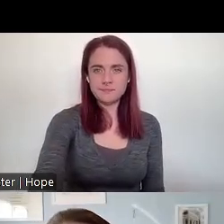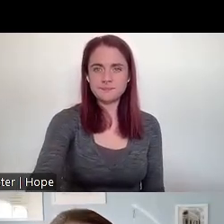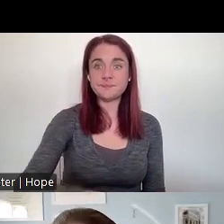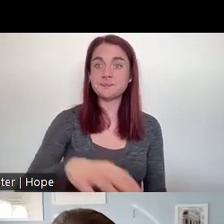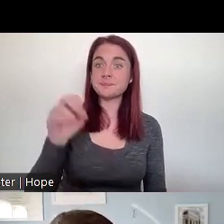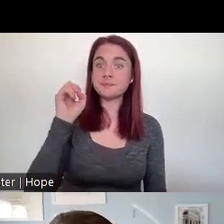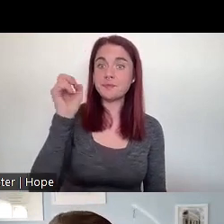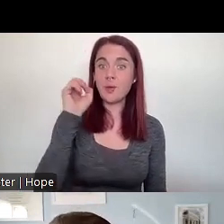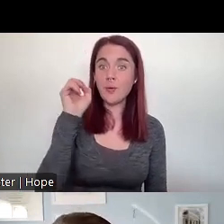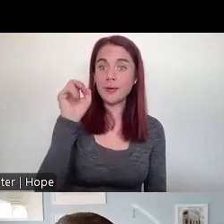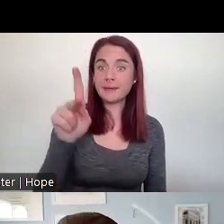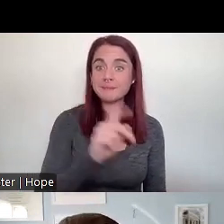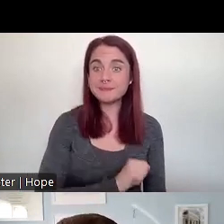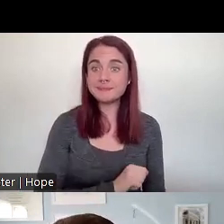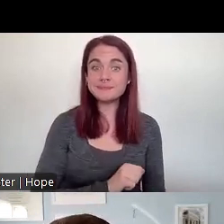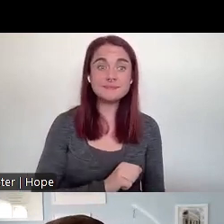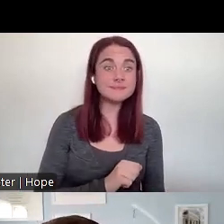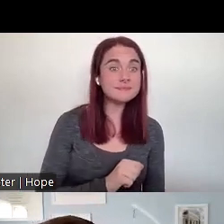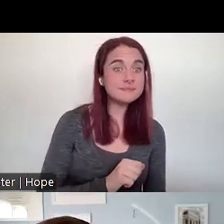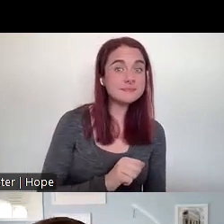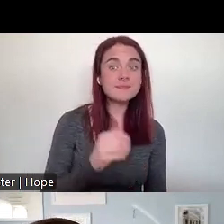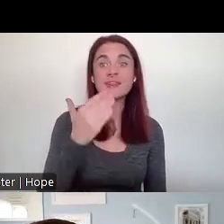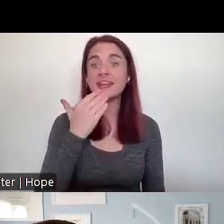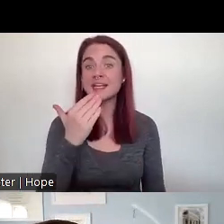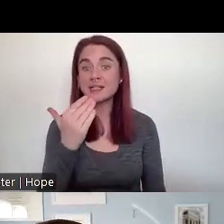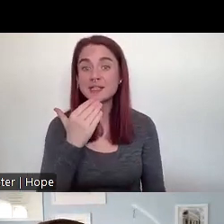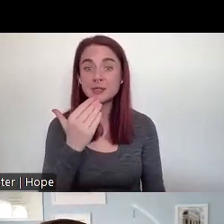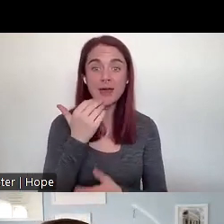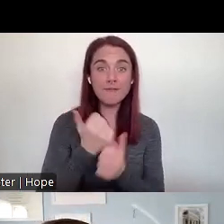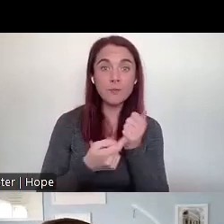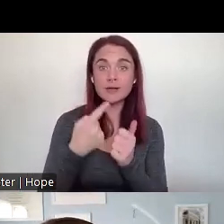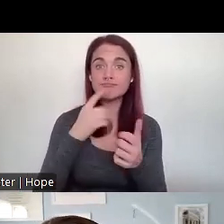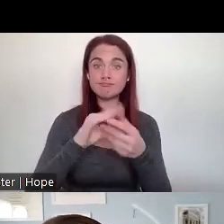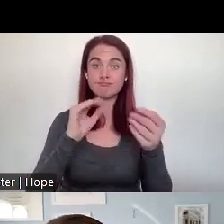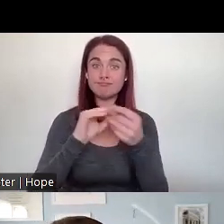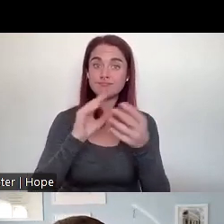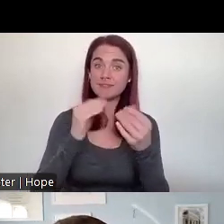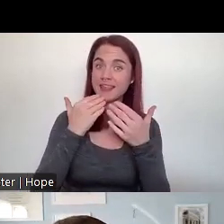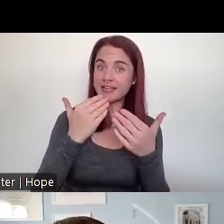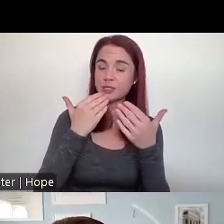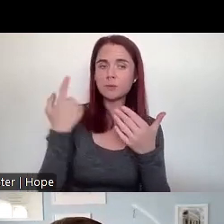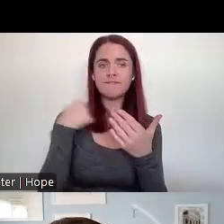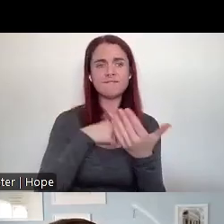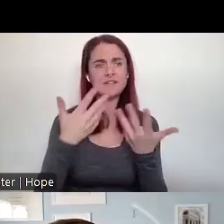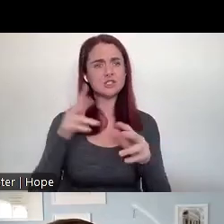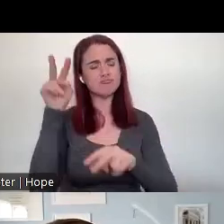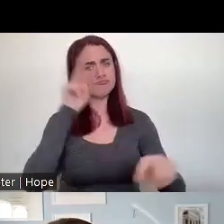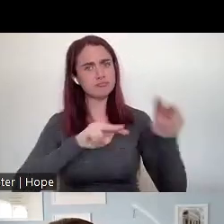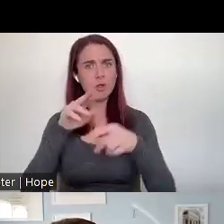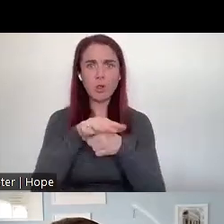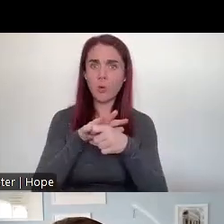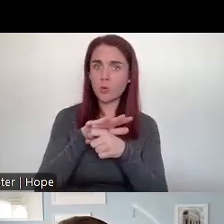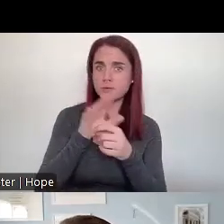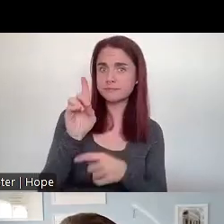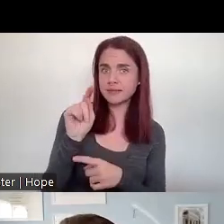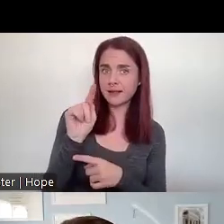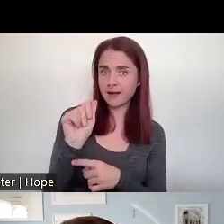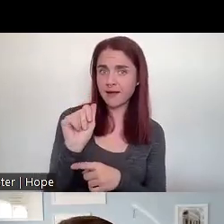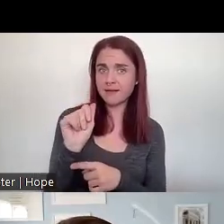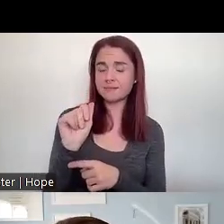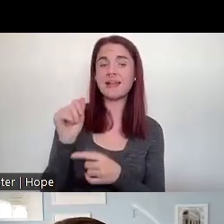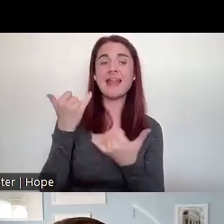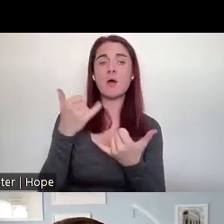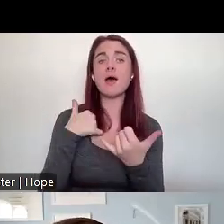Okay, thanks Rayanne and Dana and Dr. Stevens. So we looked at the local data, and now actually I wanted to